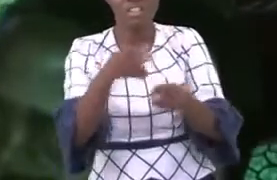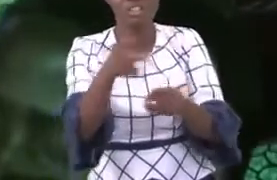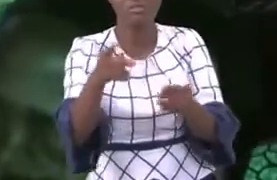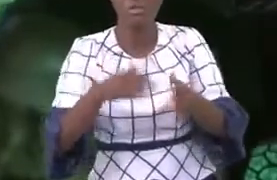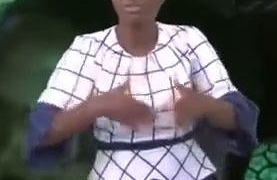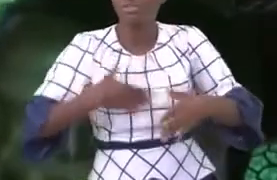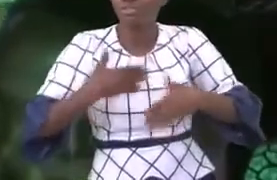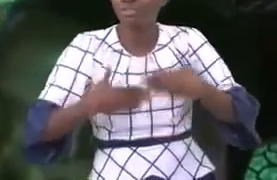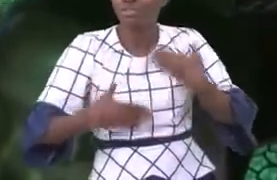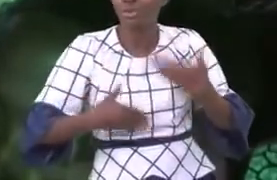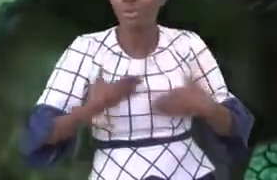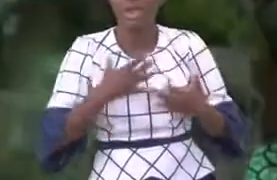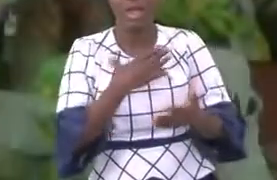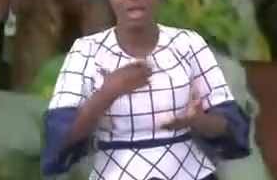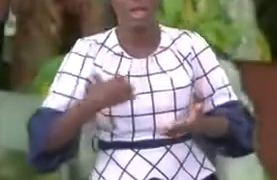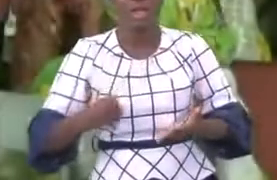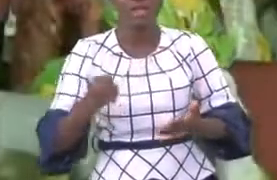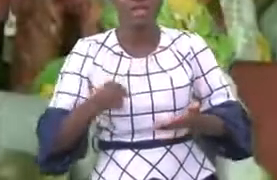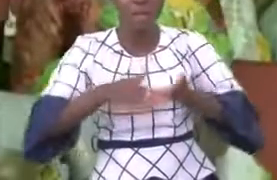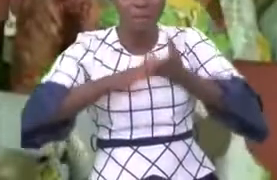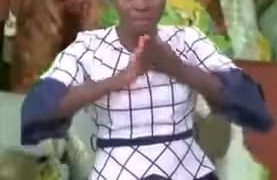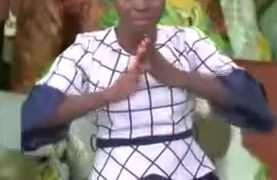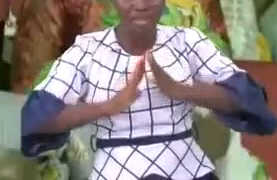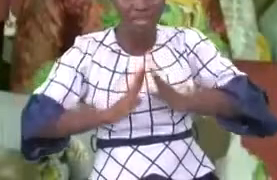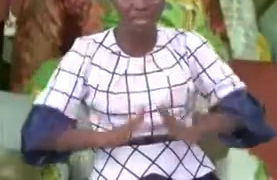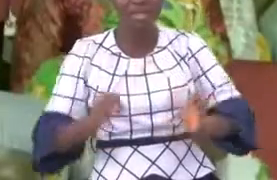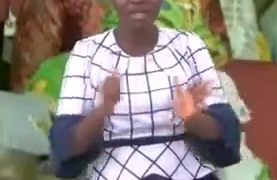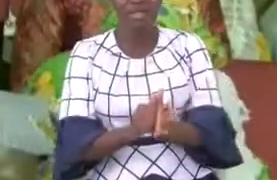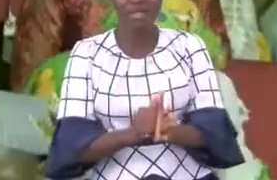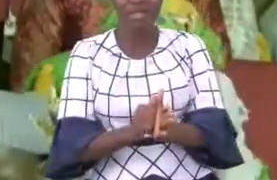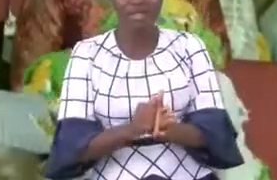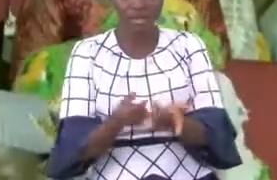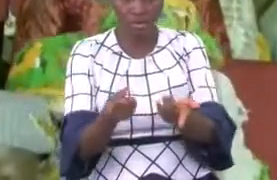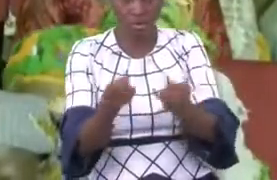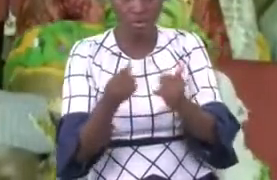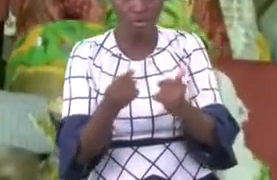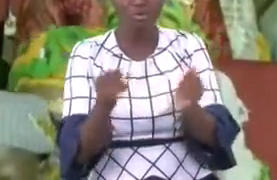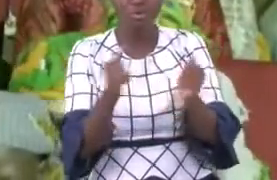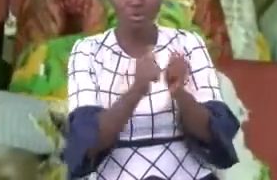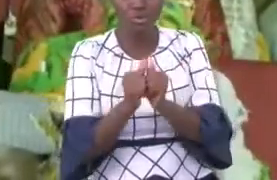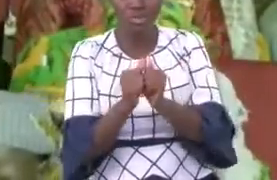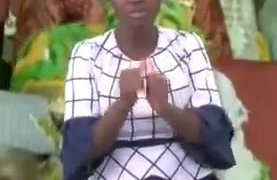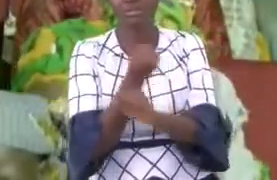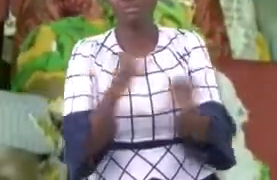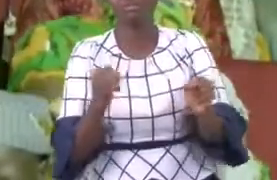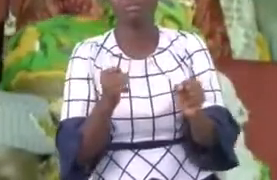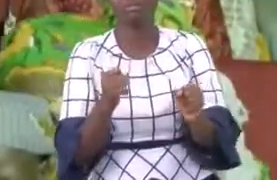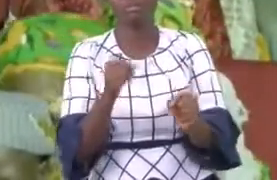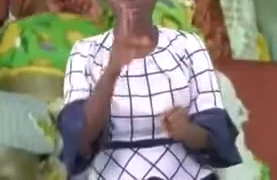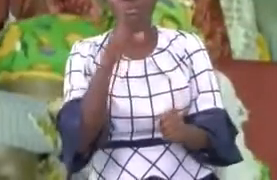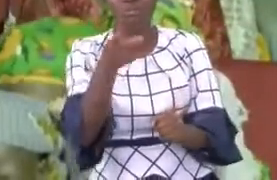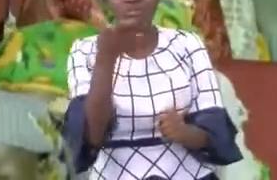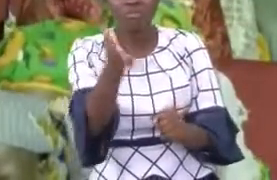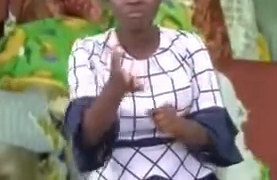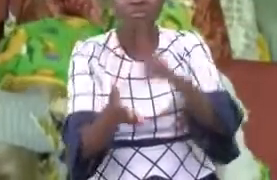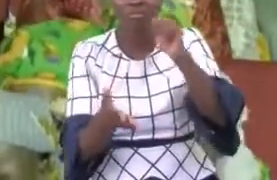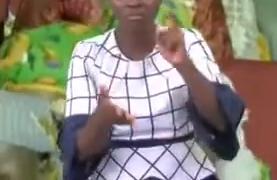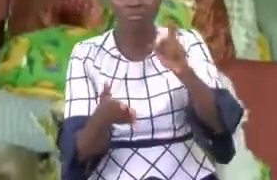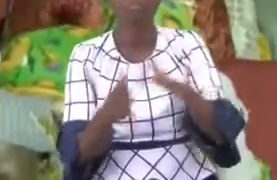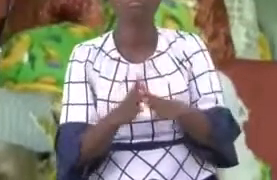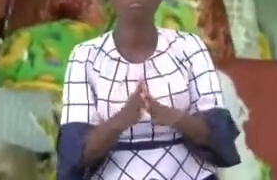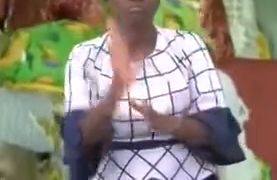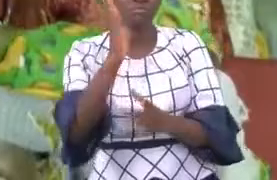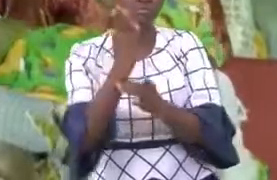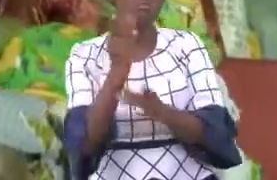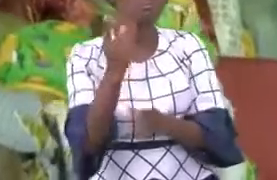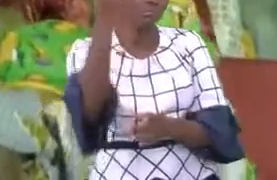with salvation. Where are you? Where are you? The Lord is waiting for you. If you're raising up your hand, please stand up anywhere you are.